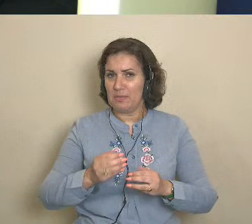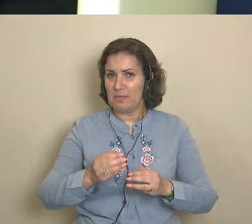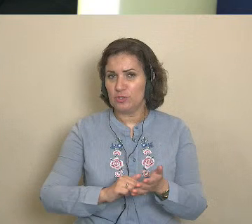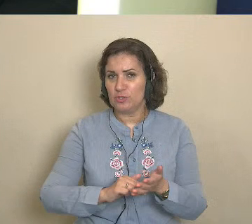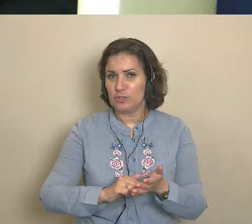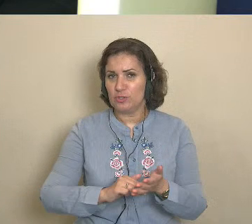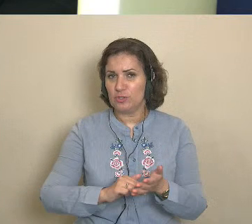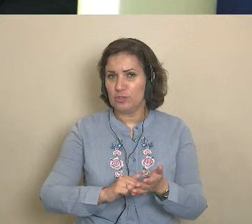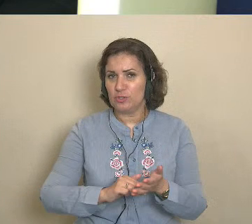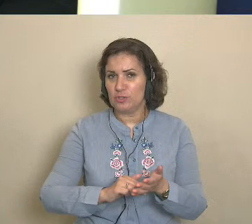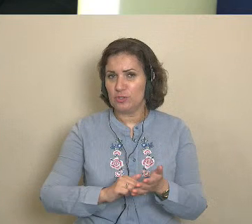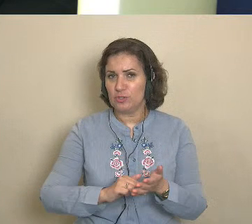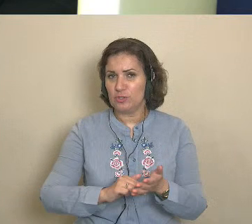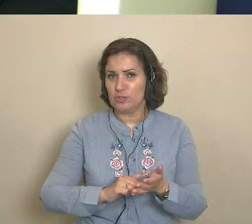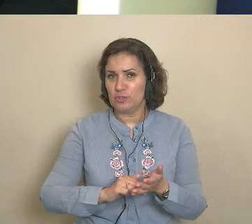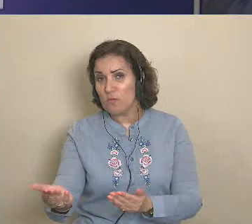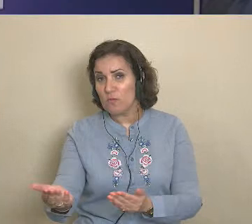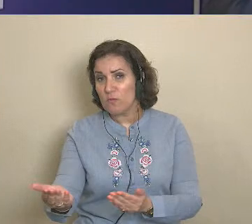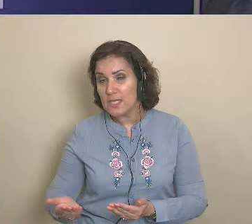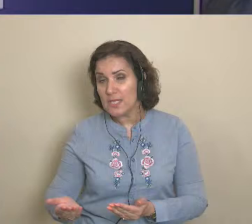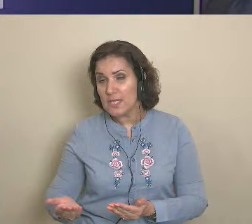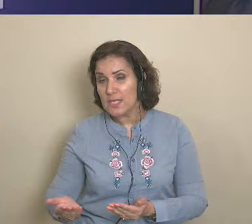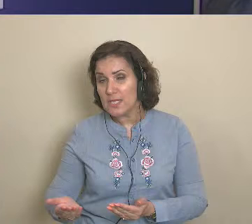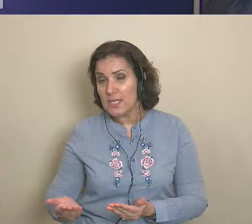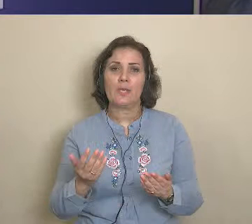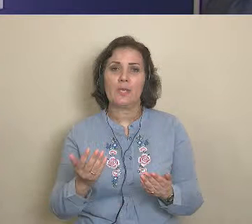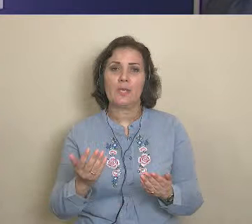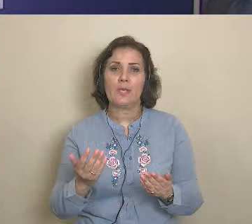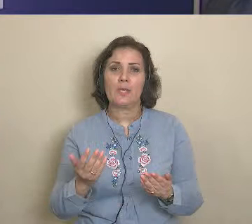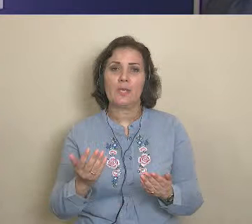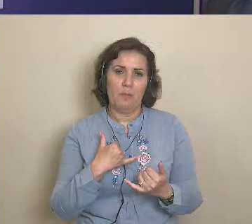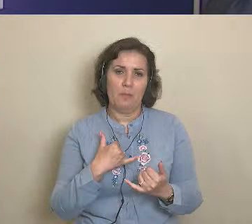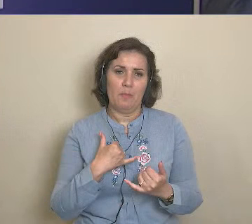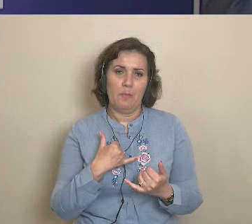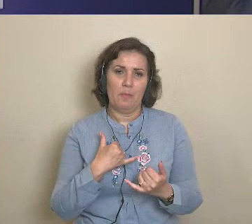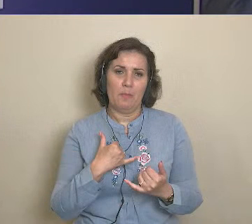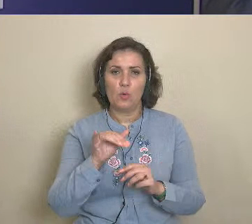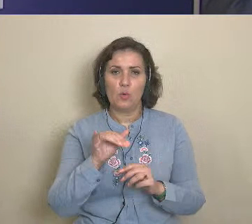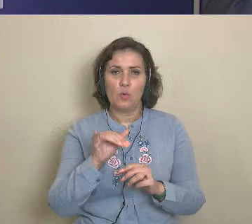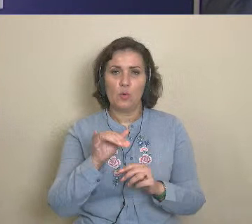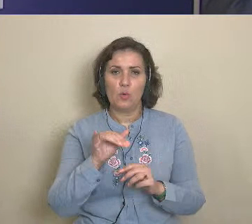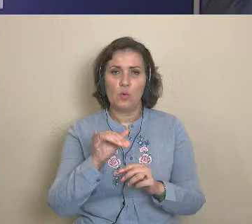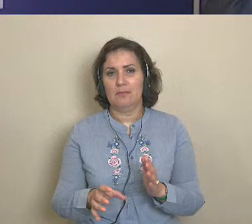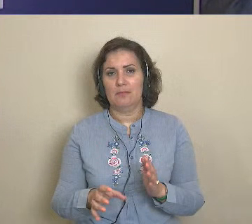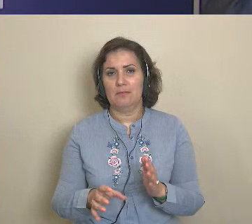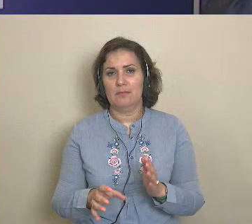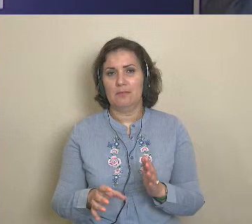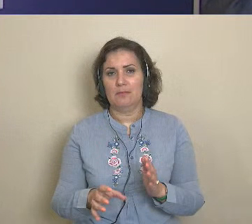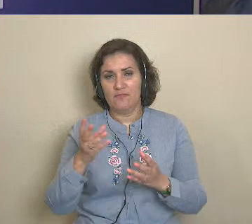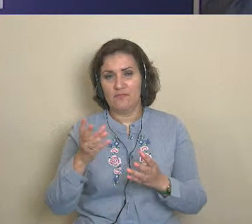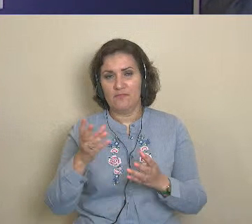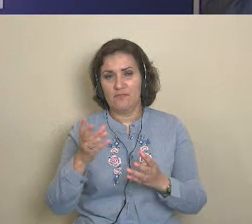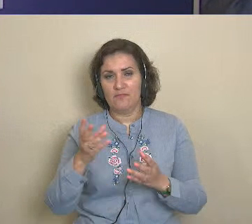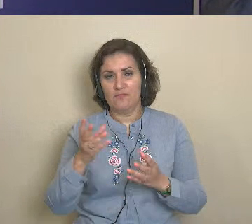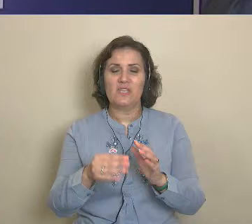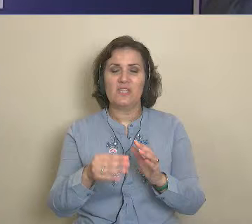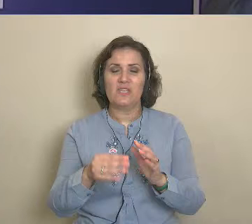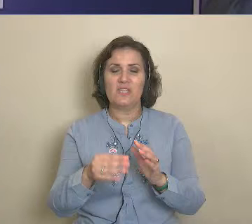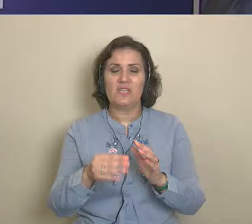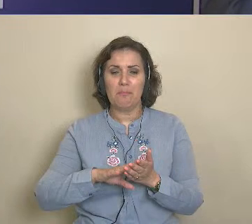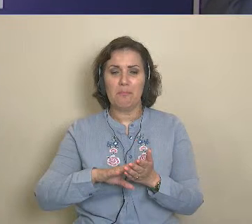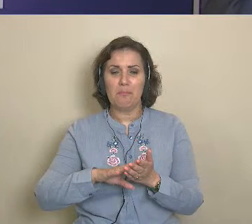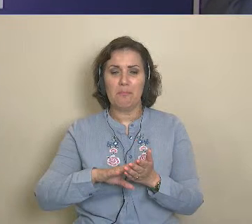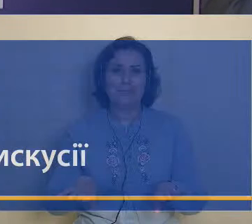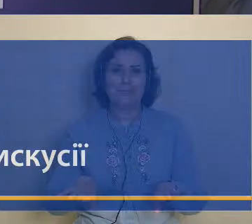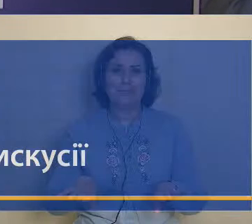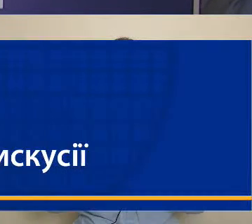The one draft was registered on the 10th. It was supported by the parliament. So all this